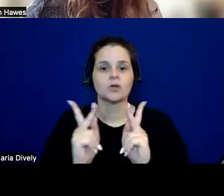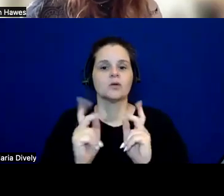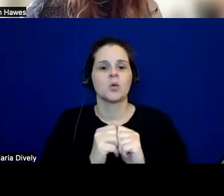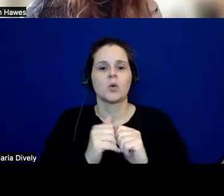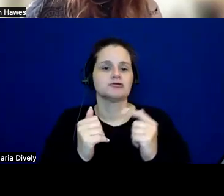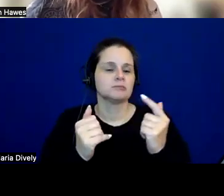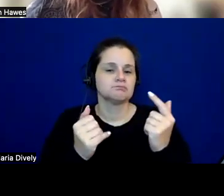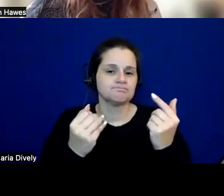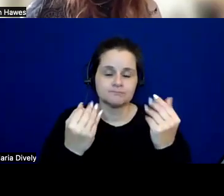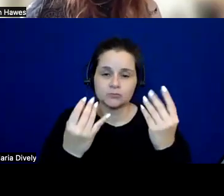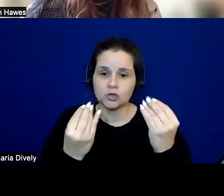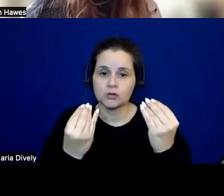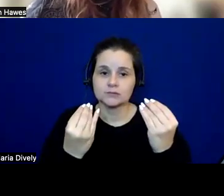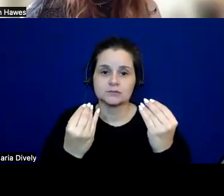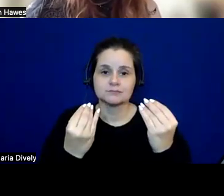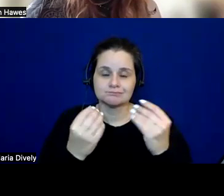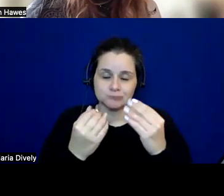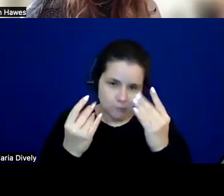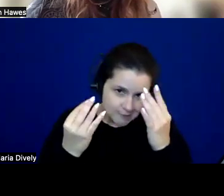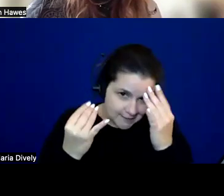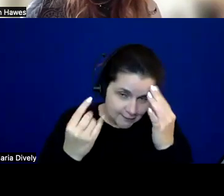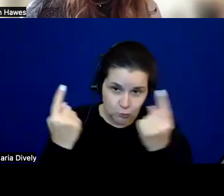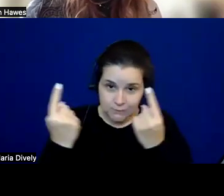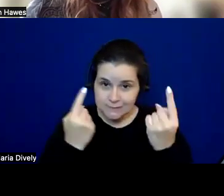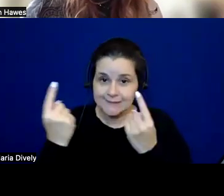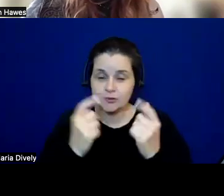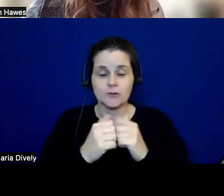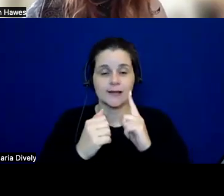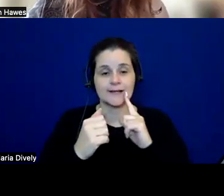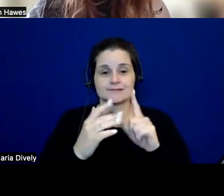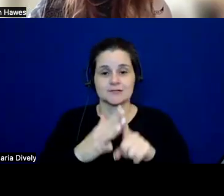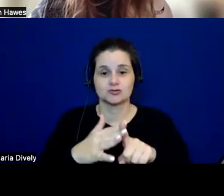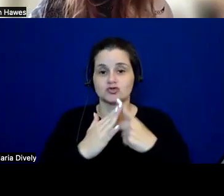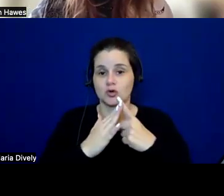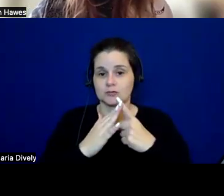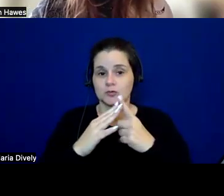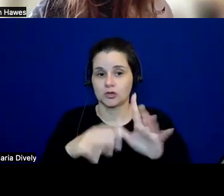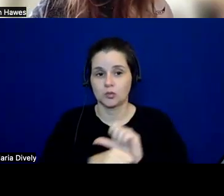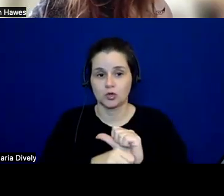thoughts to hold or to consider as they move into their work from here.